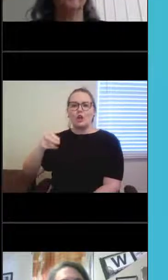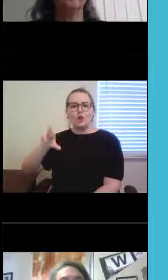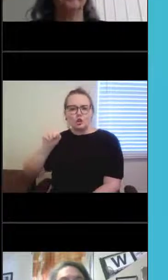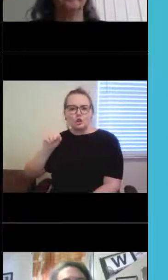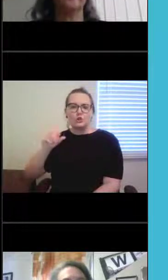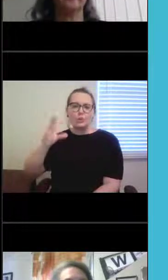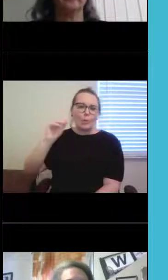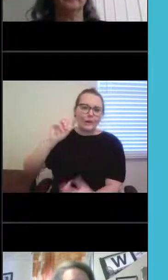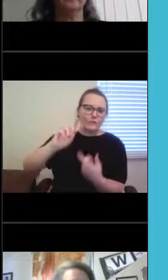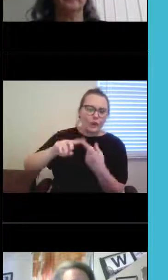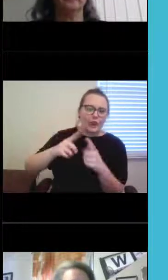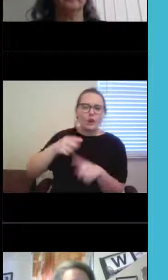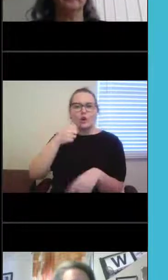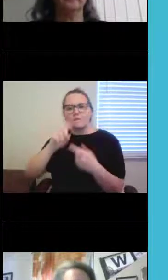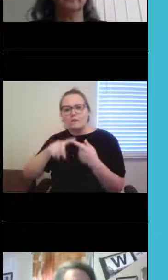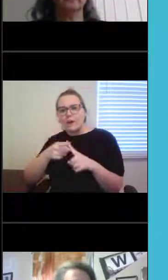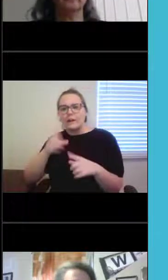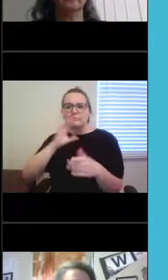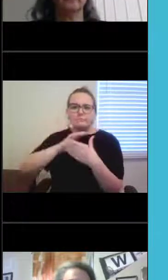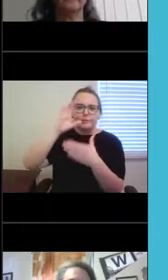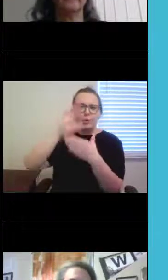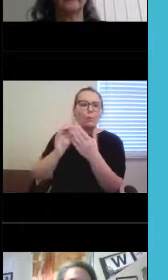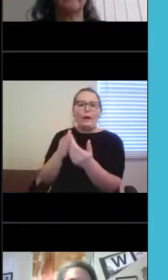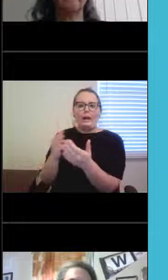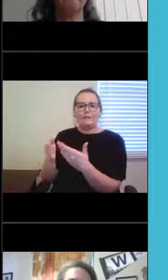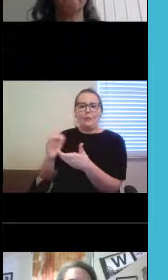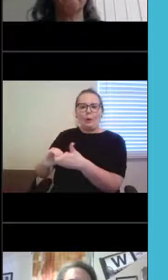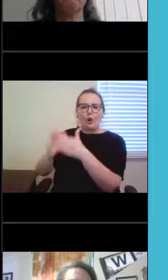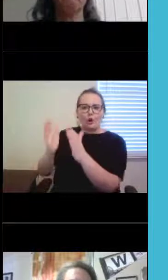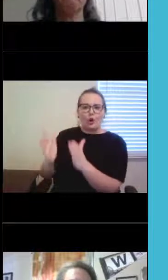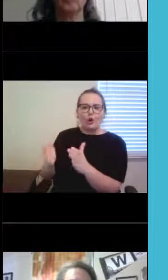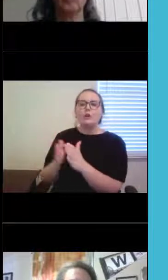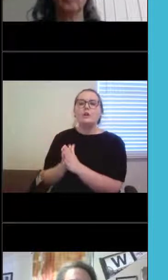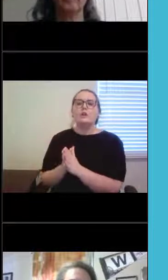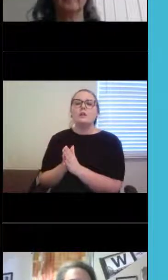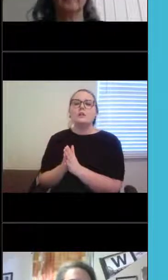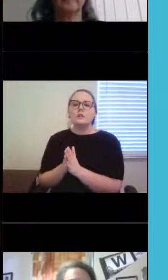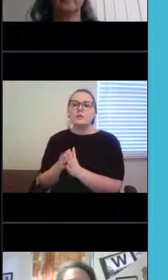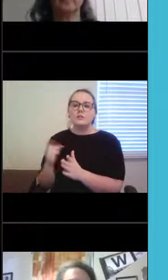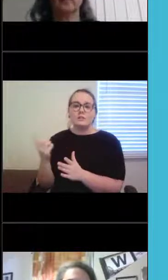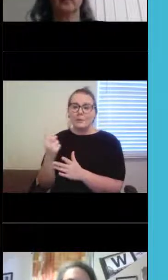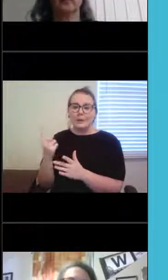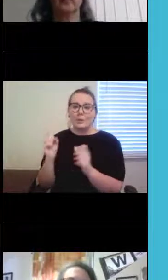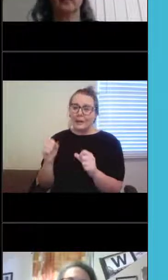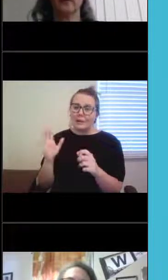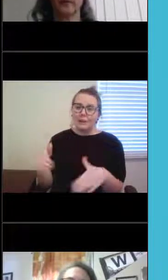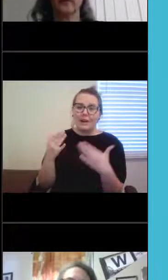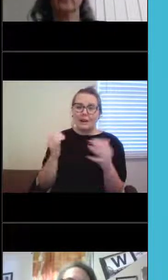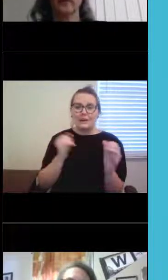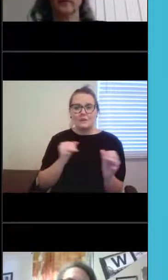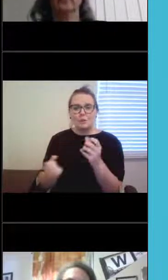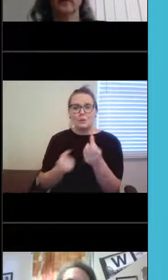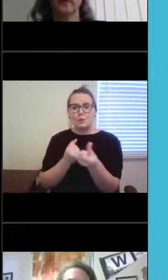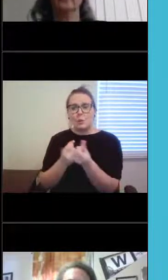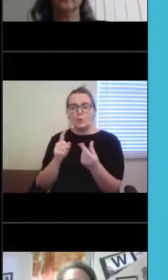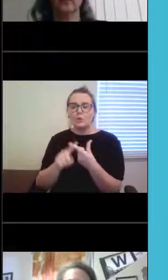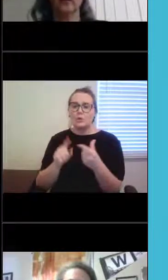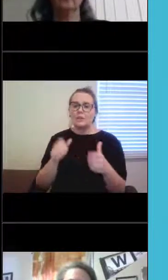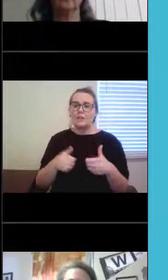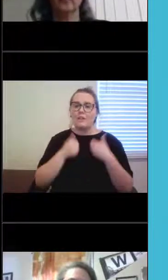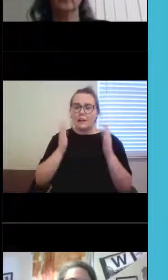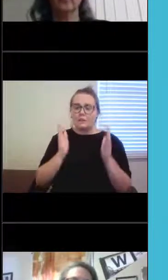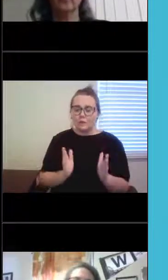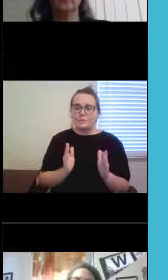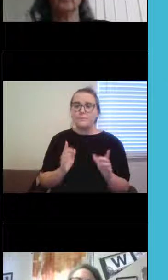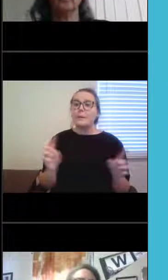There's so much good that we can do as advocates in providing individual support to the survivor. But if you're